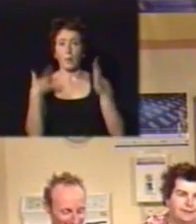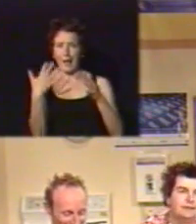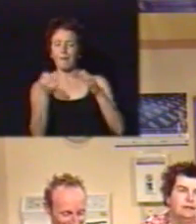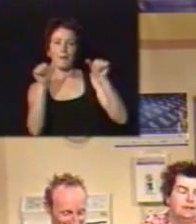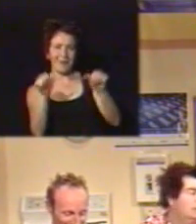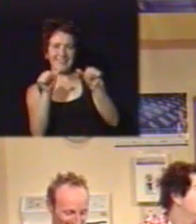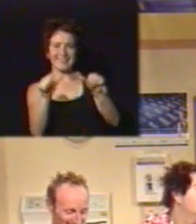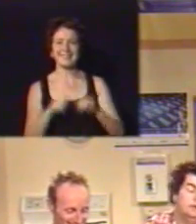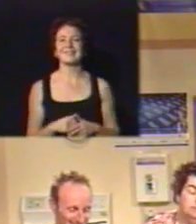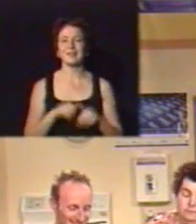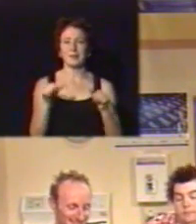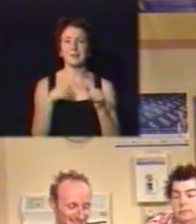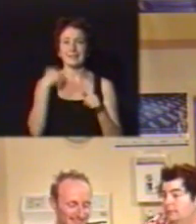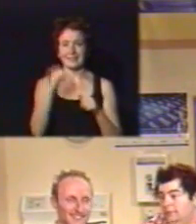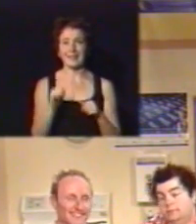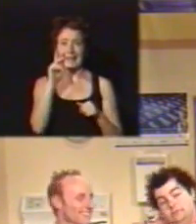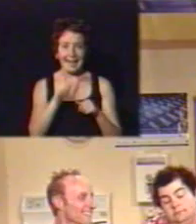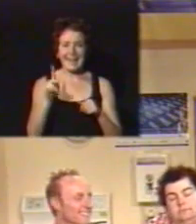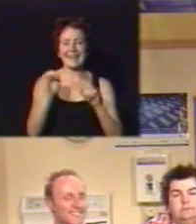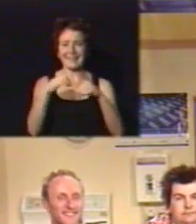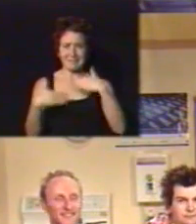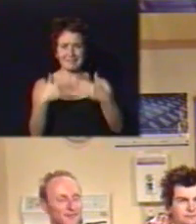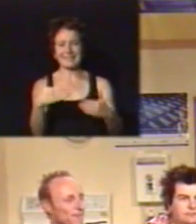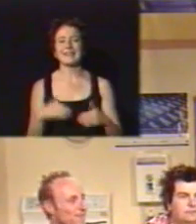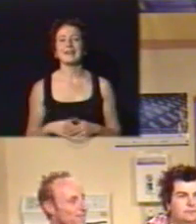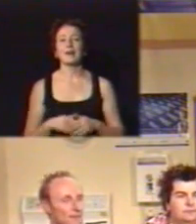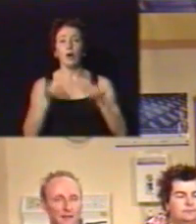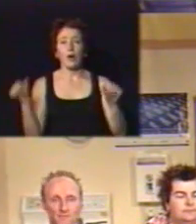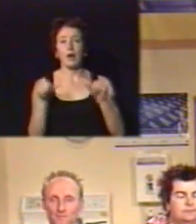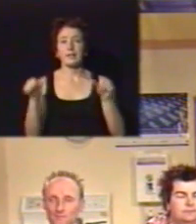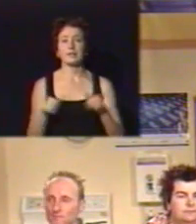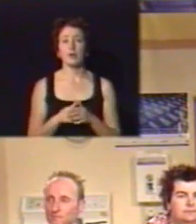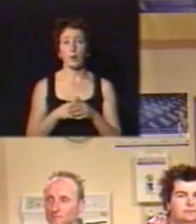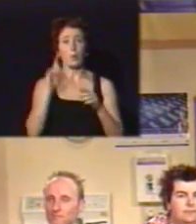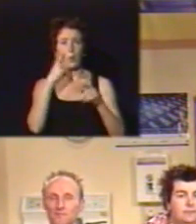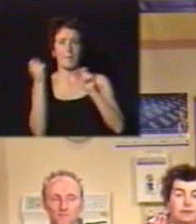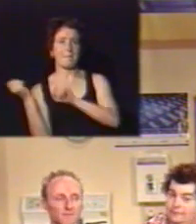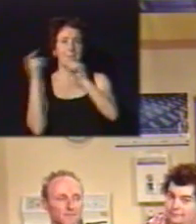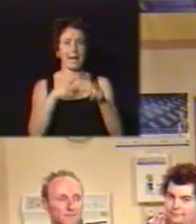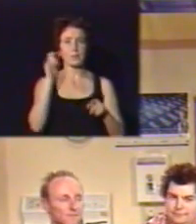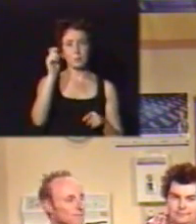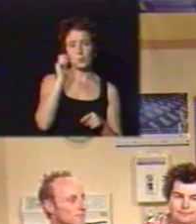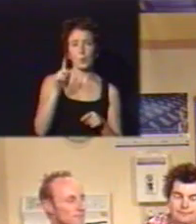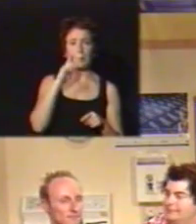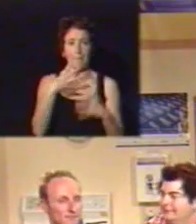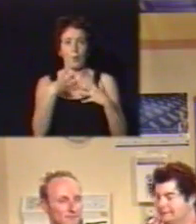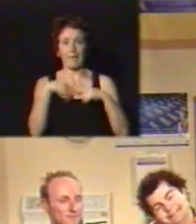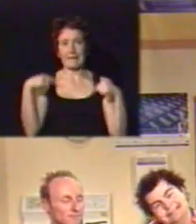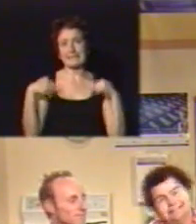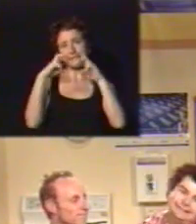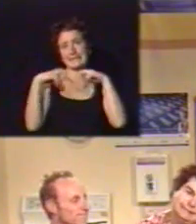how we're going? People doing everything everywhere again. All right, stay tuned. Come back very shortly. There'll be more of us sitting around